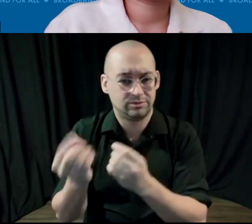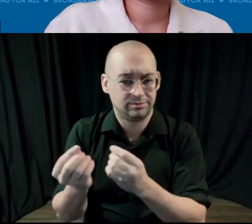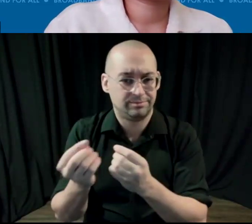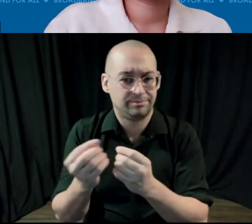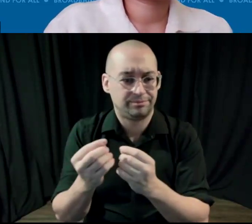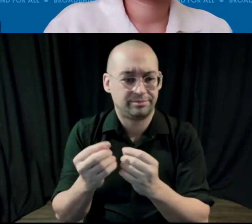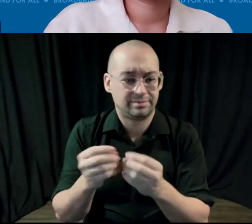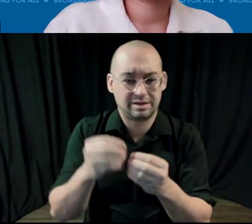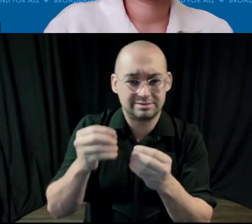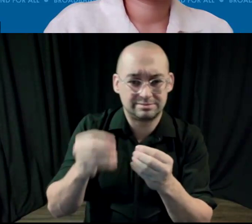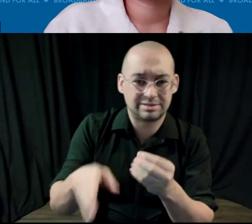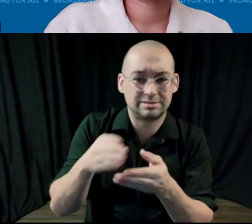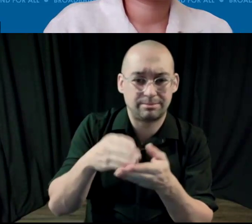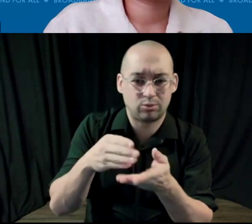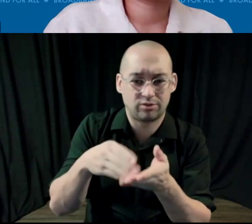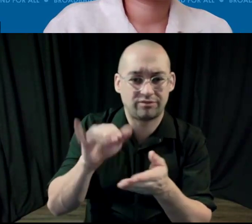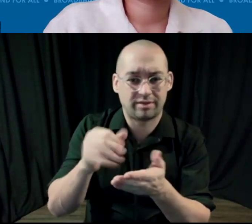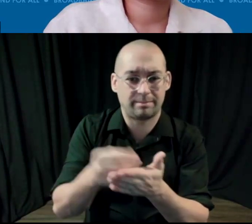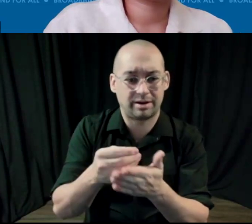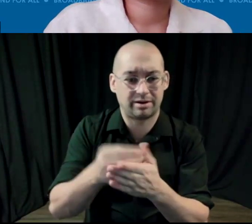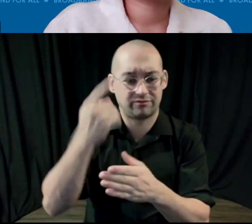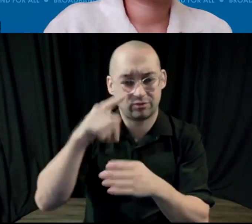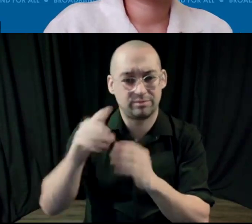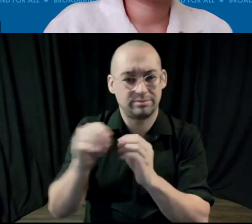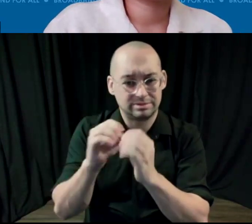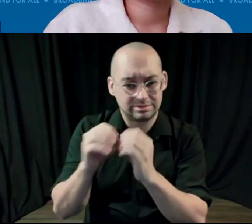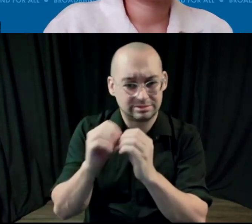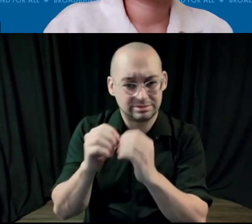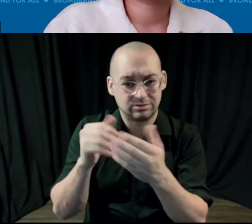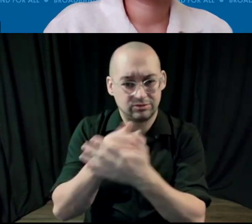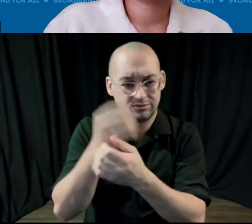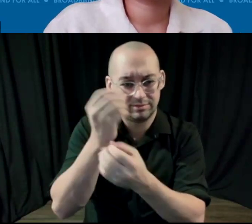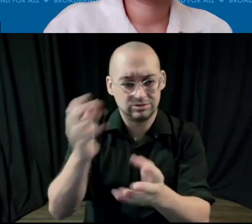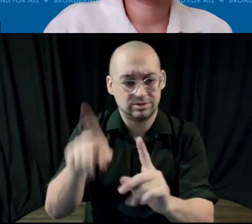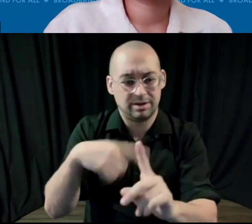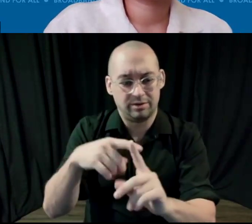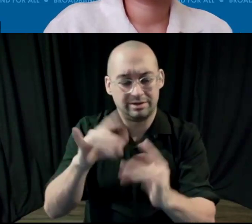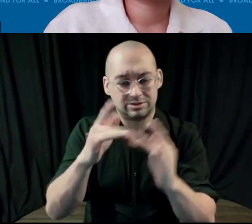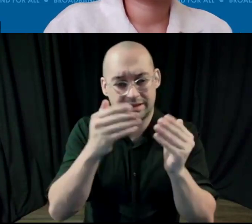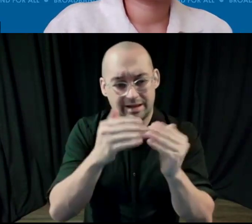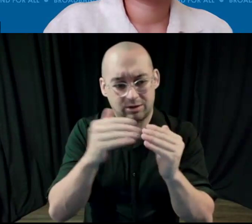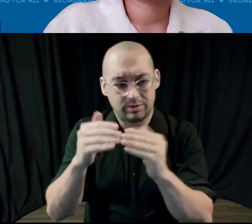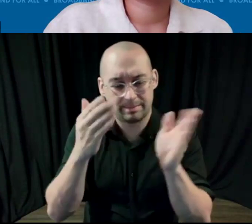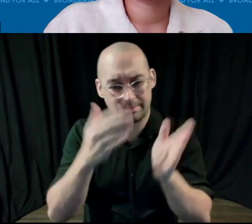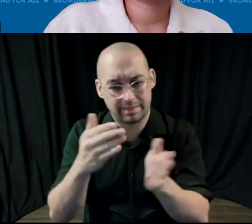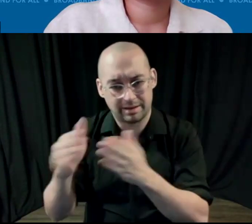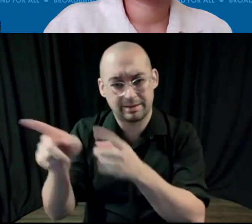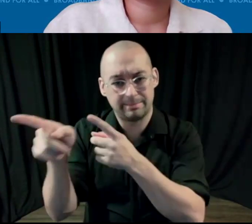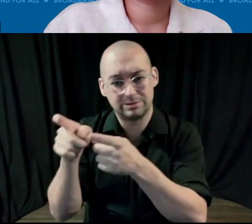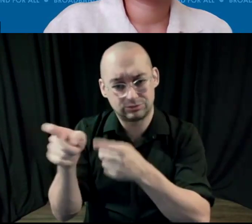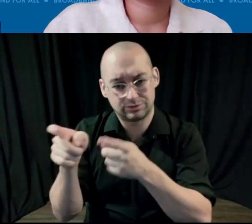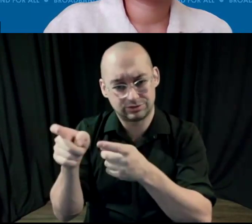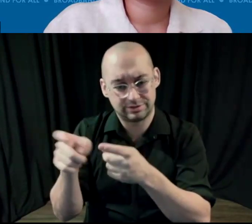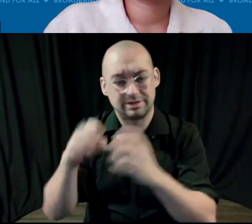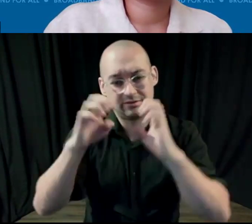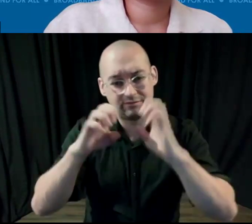expend some portion of the funds on maintaining and updating the digital equity plan, on administration, on